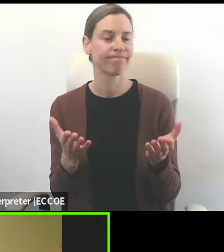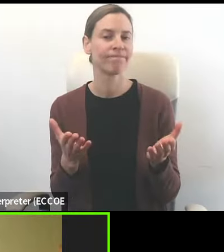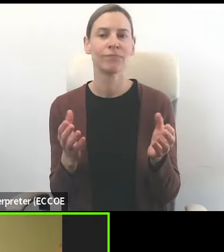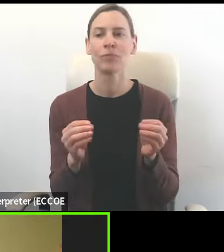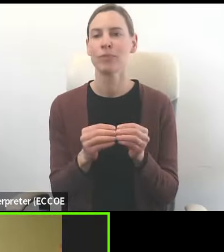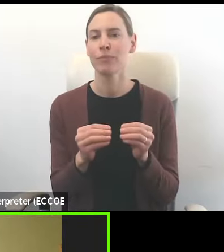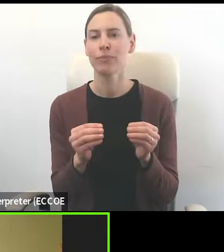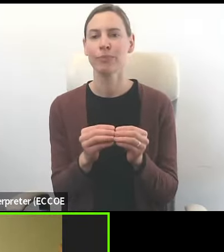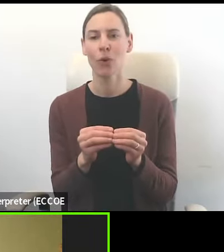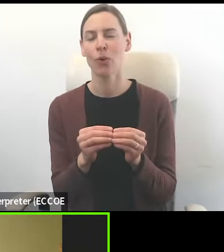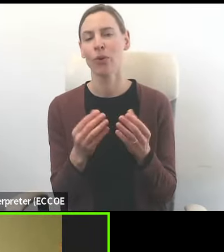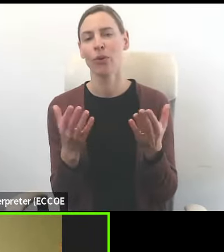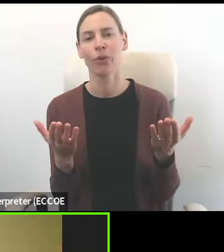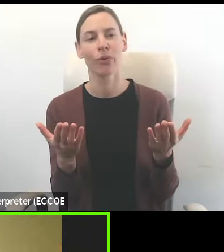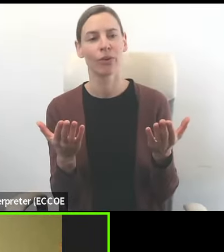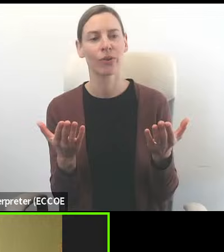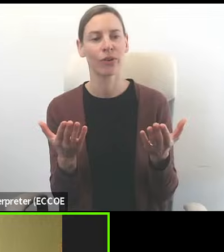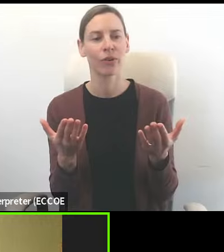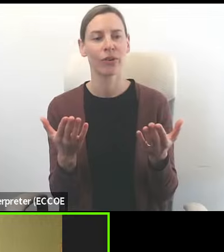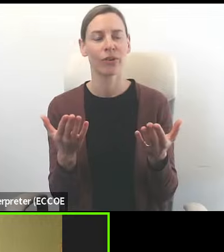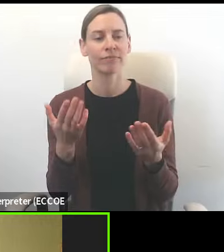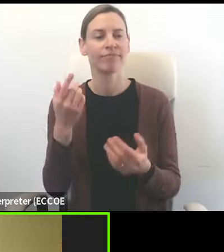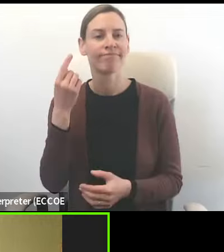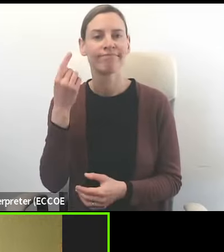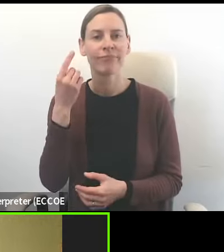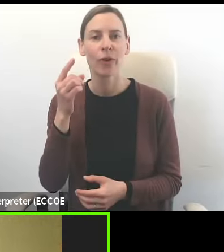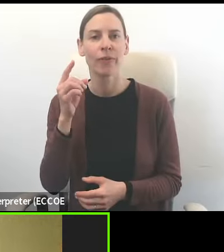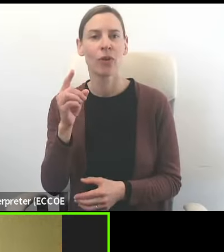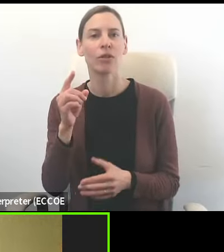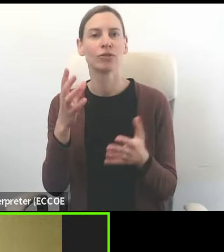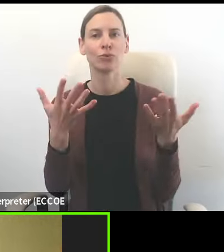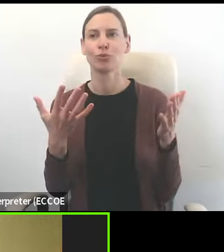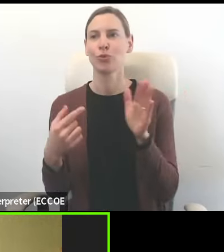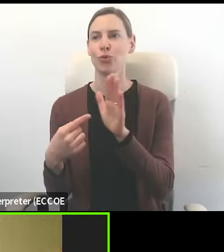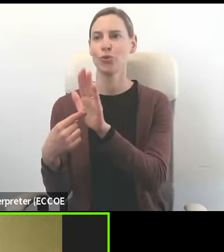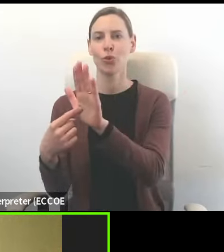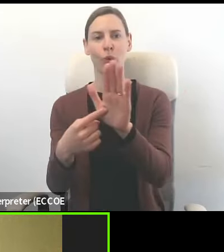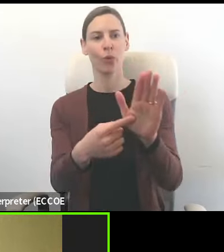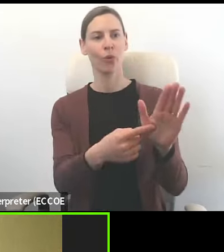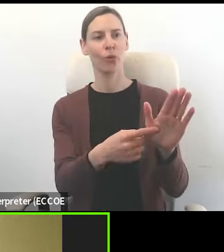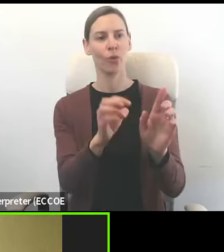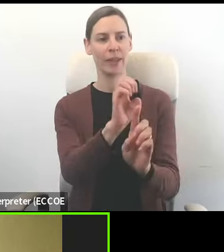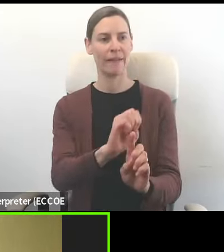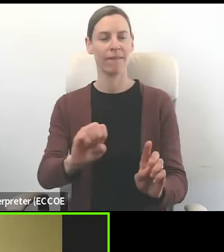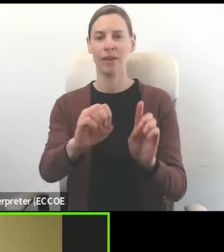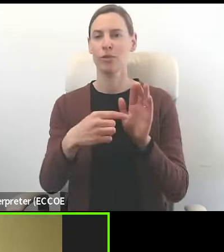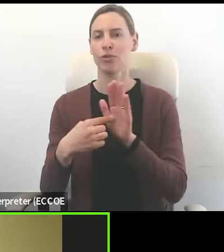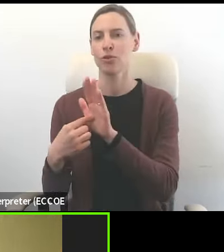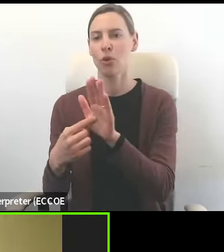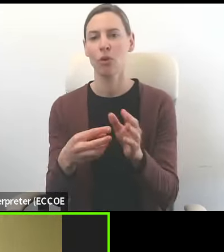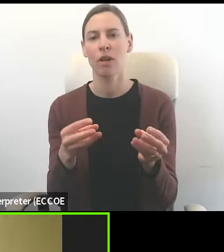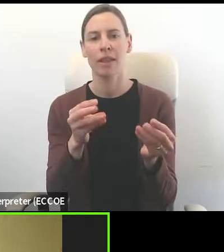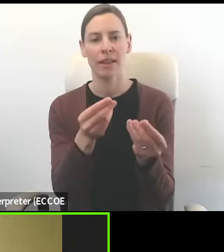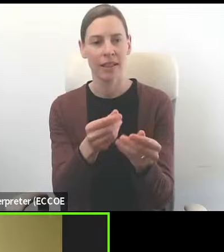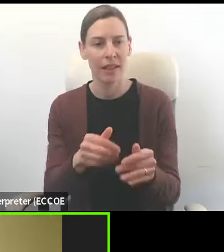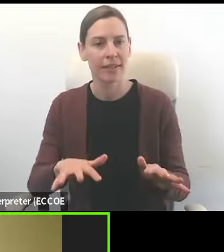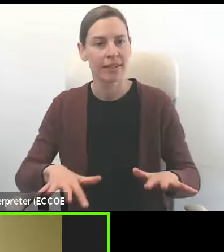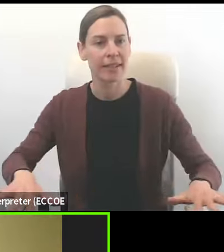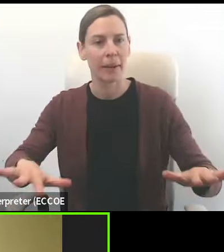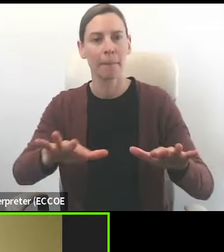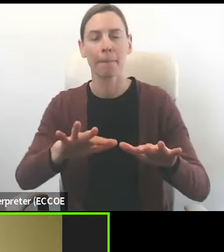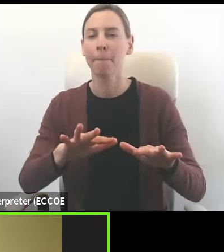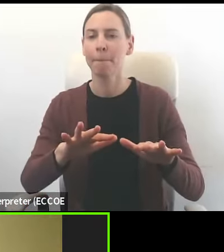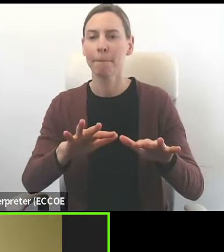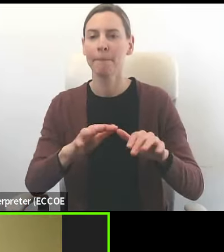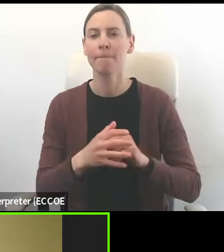were more to reveal the landscape itself, the environment itself. So the words weren't kind